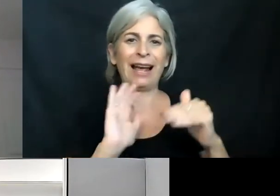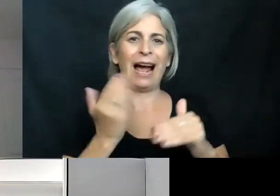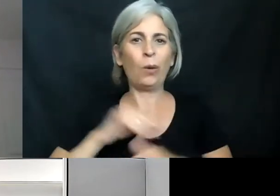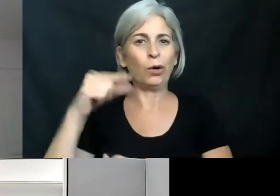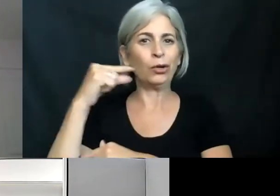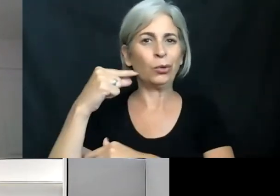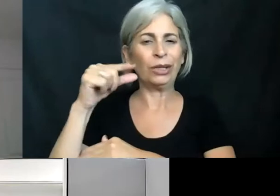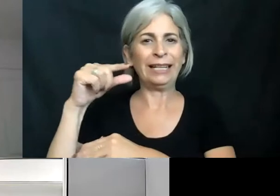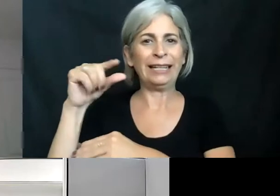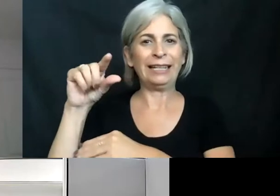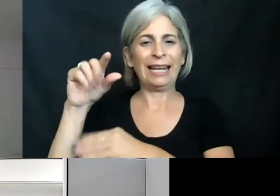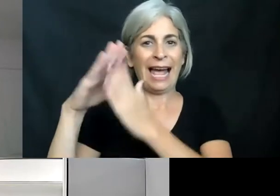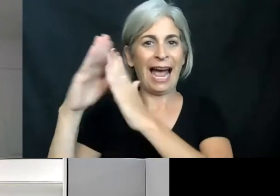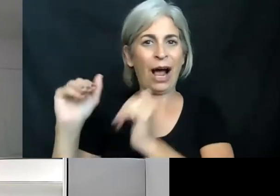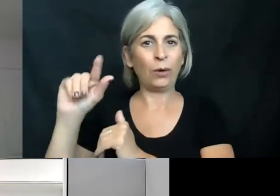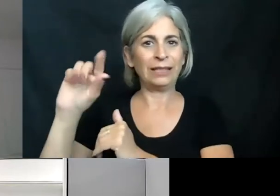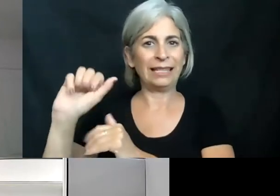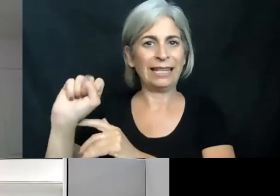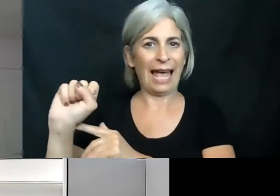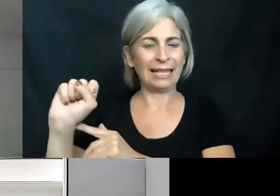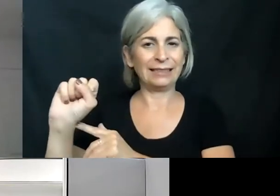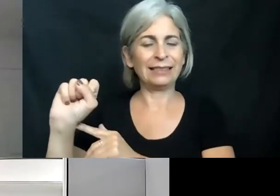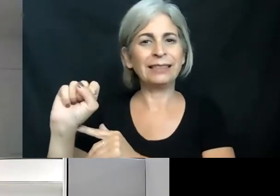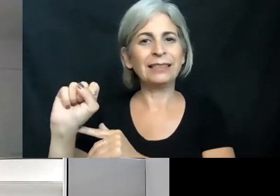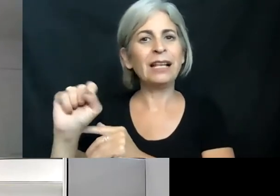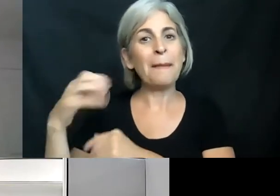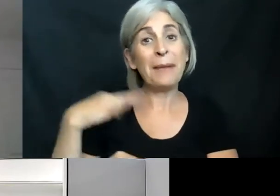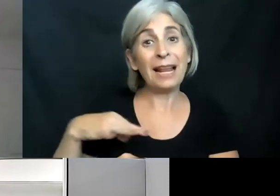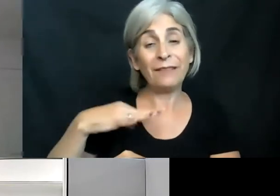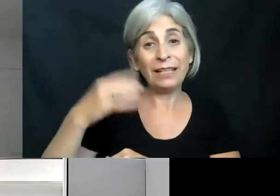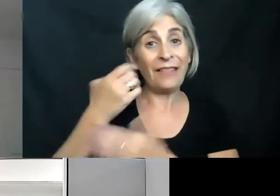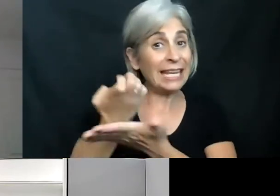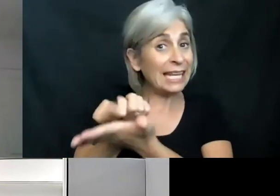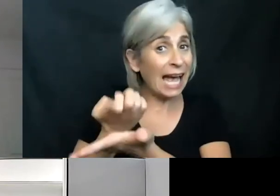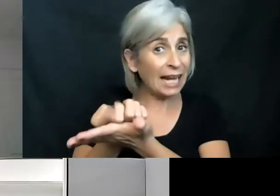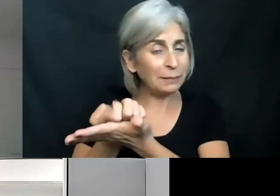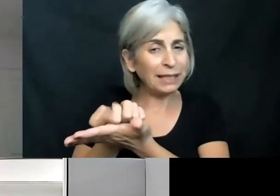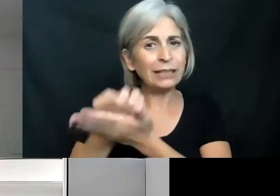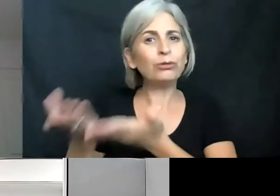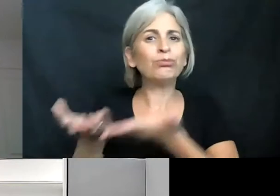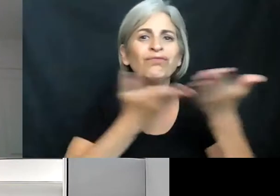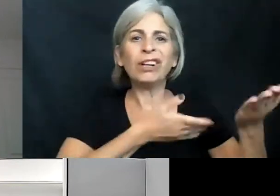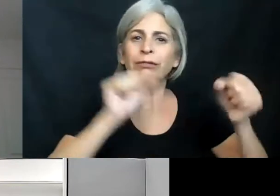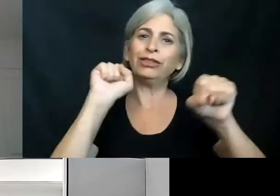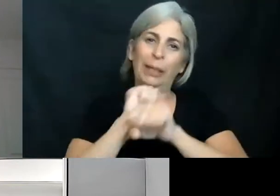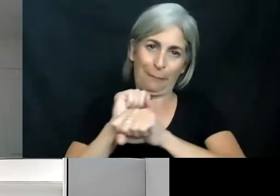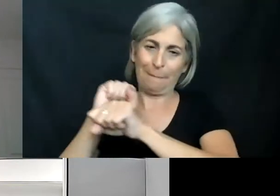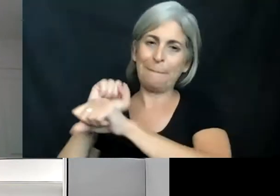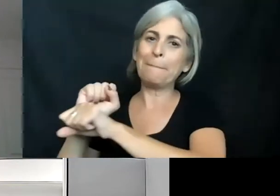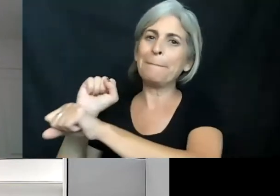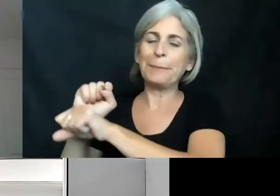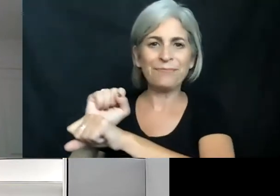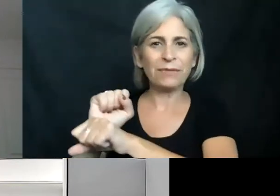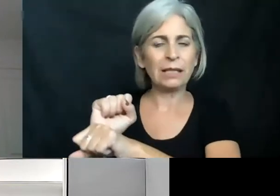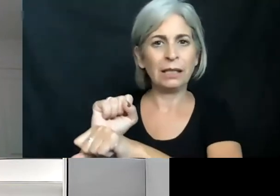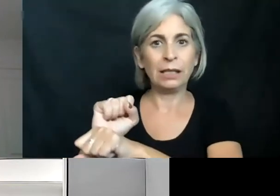gas emissions, and it's also beneficial for the economy. It's providing a lot of jobs. It's definitely a difficult